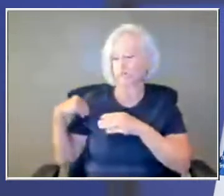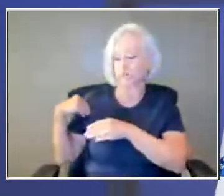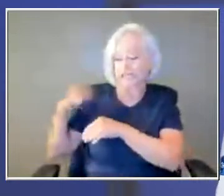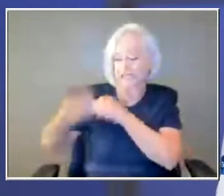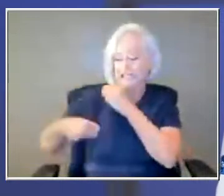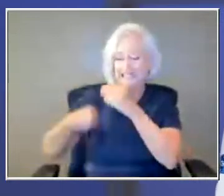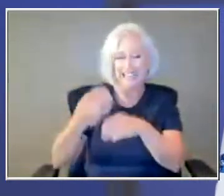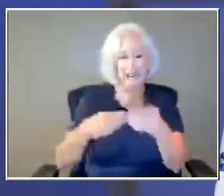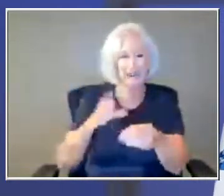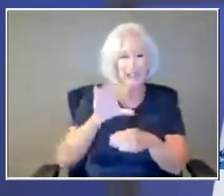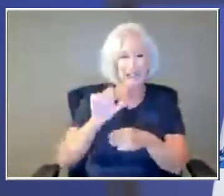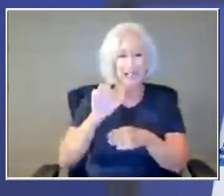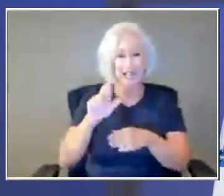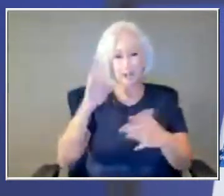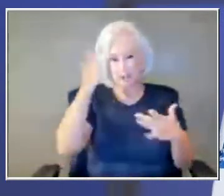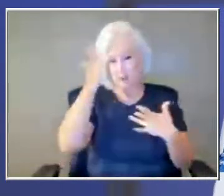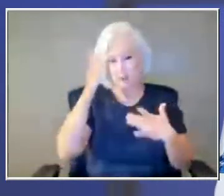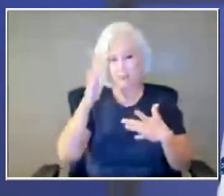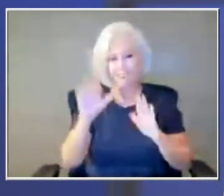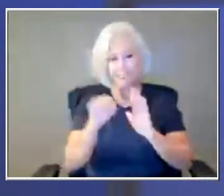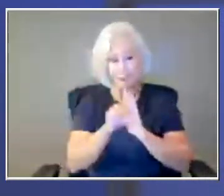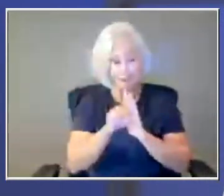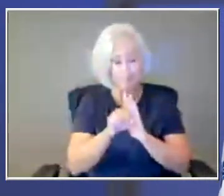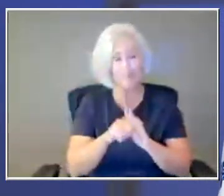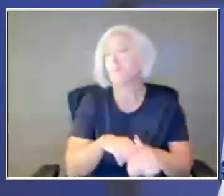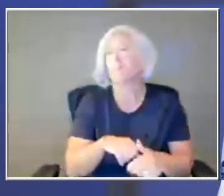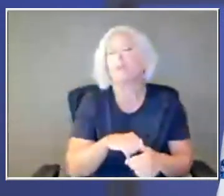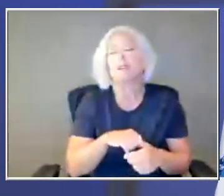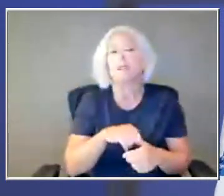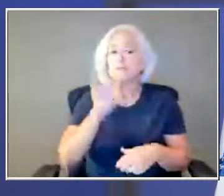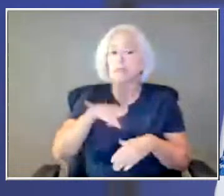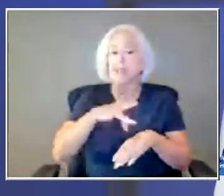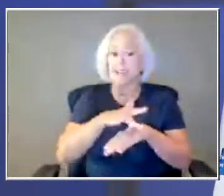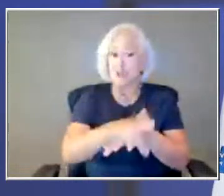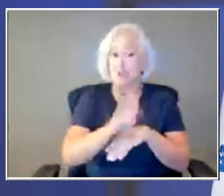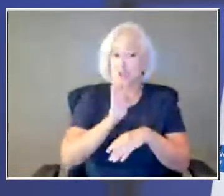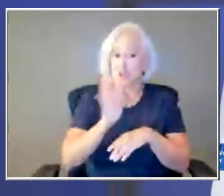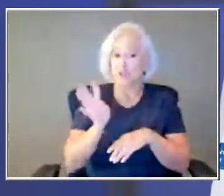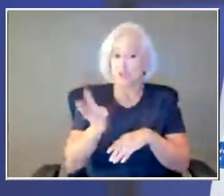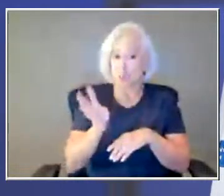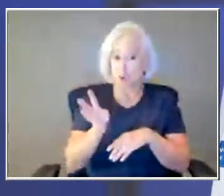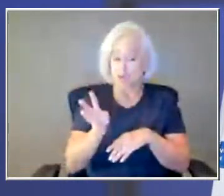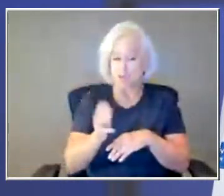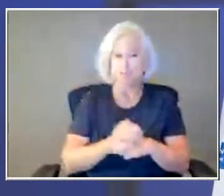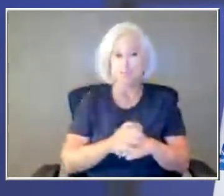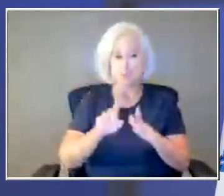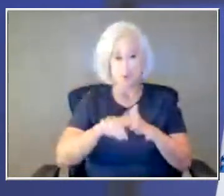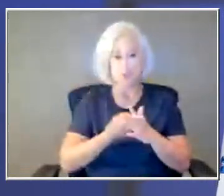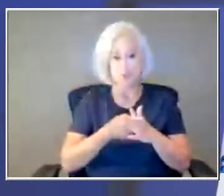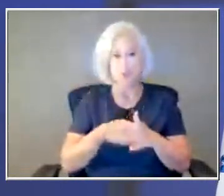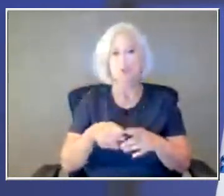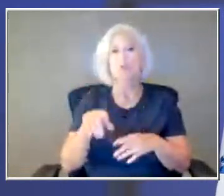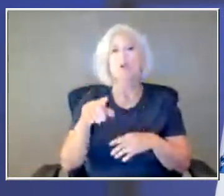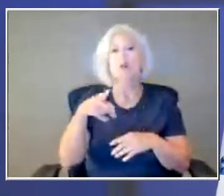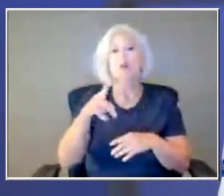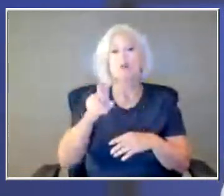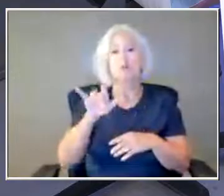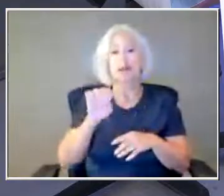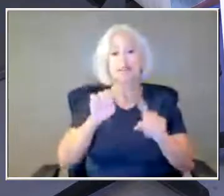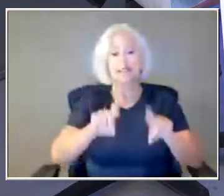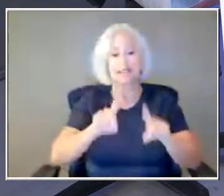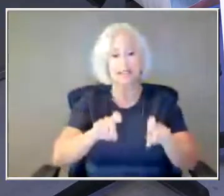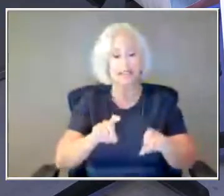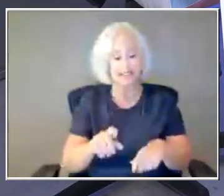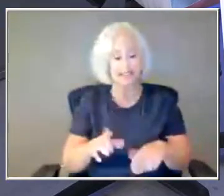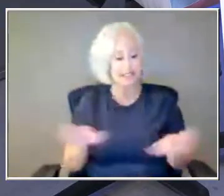have. And so that's quite early, and that's starting with PSA testing. Again, 40 or 45. Know your family history. Yes,